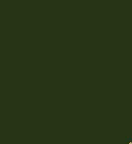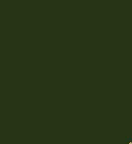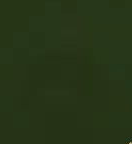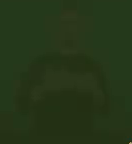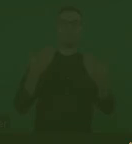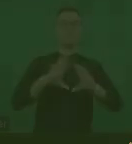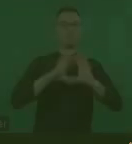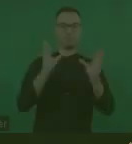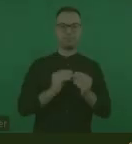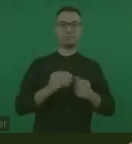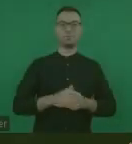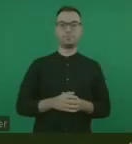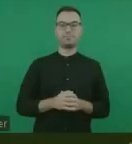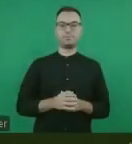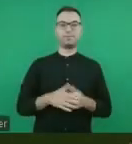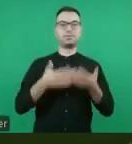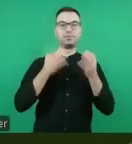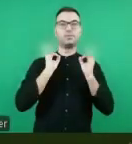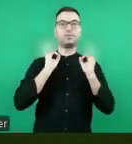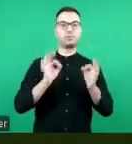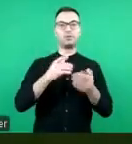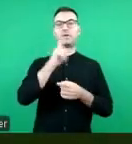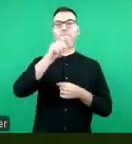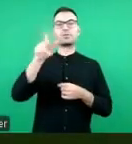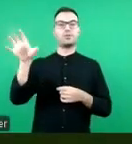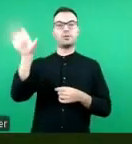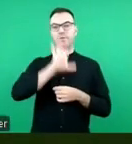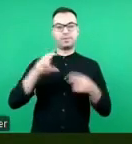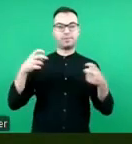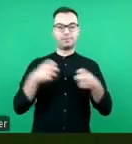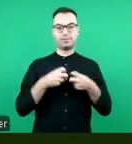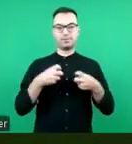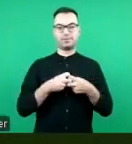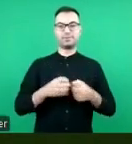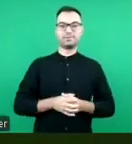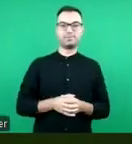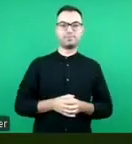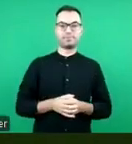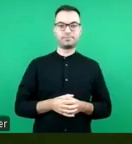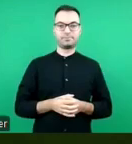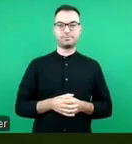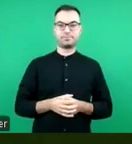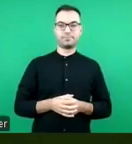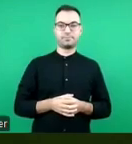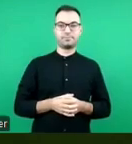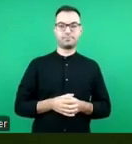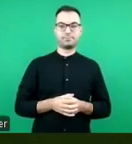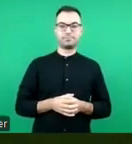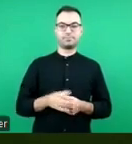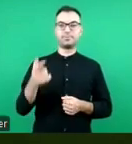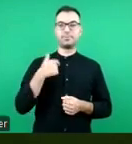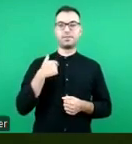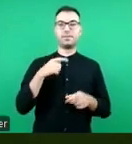good morning to everybody, and also good morning to people listening to us in the darknet. I'm actually also working for